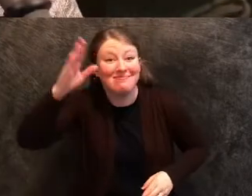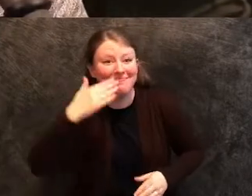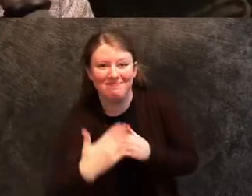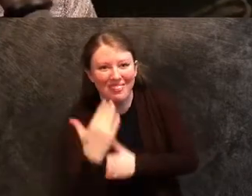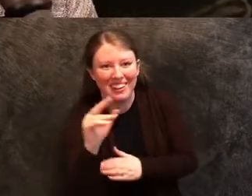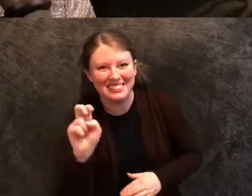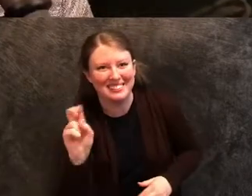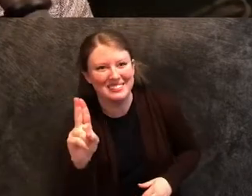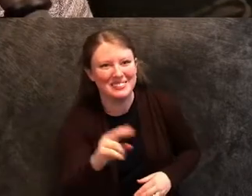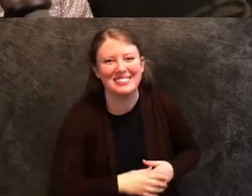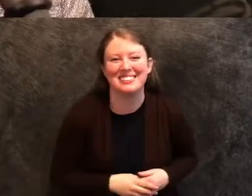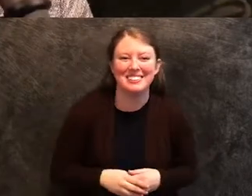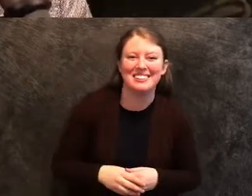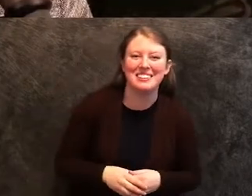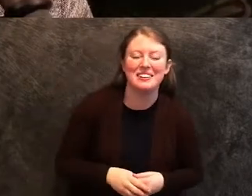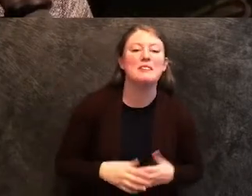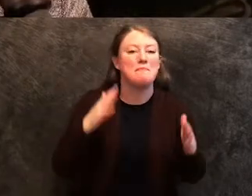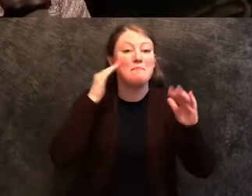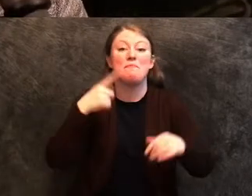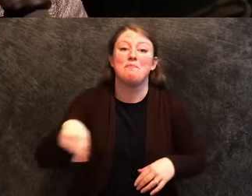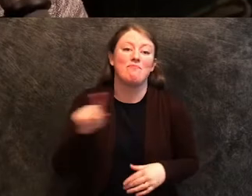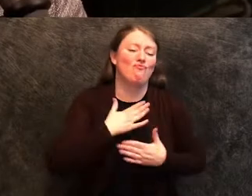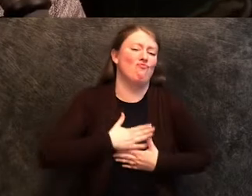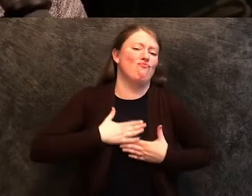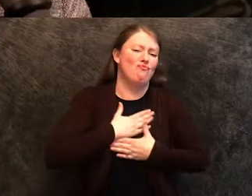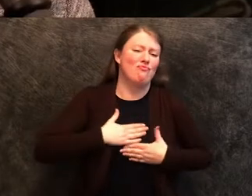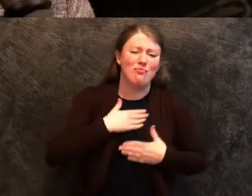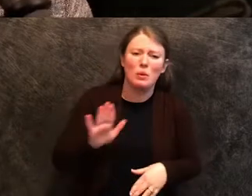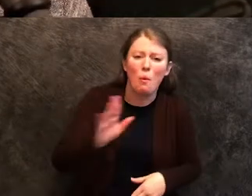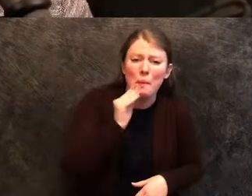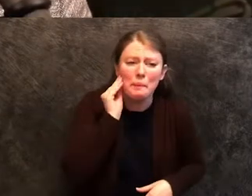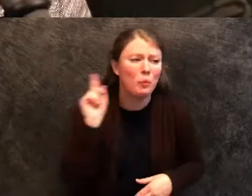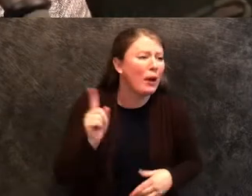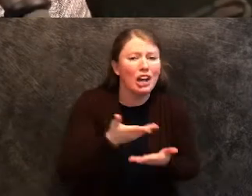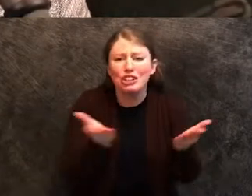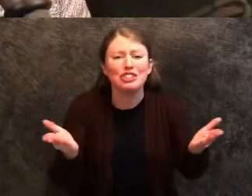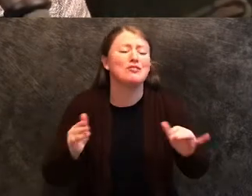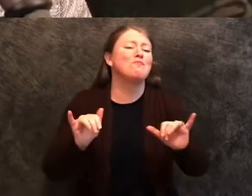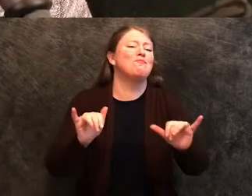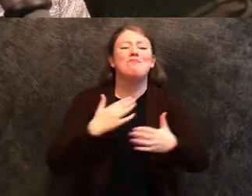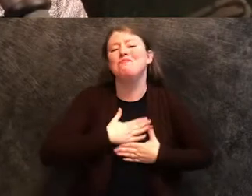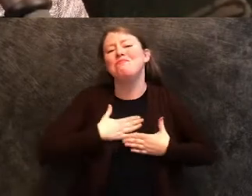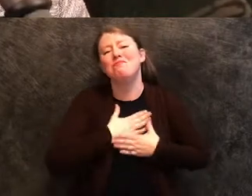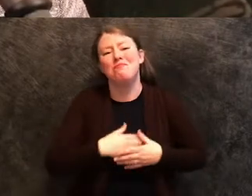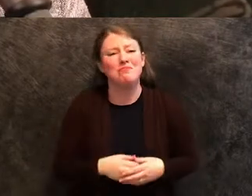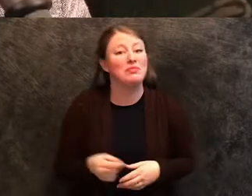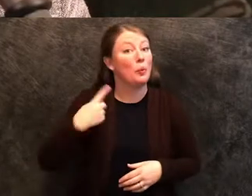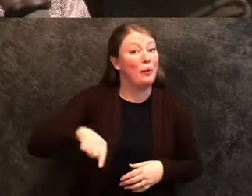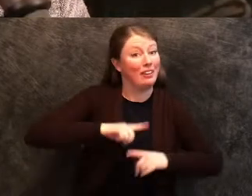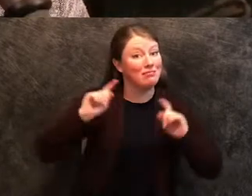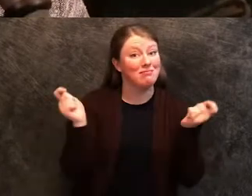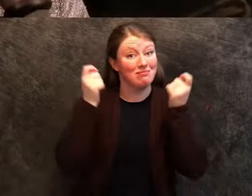Central. I hope you guys are having a good time at your homes as we're celebrating